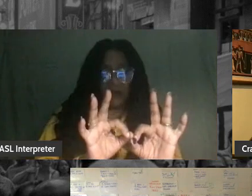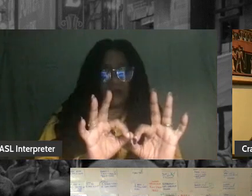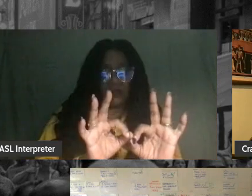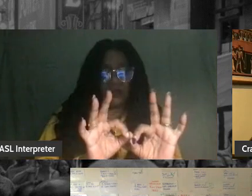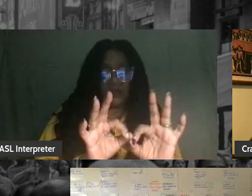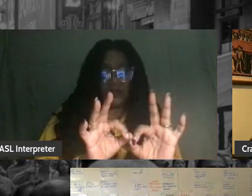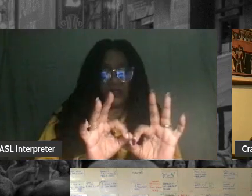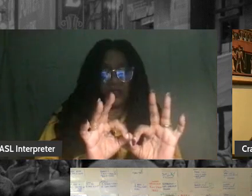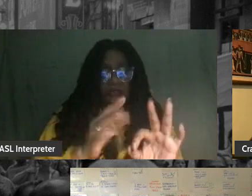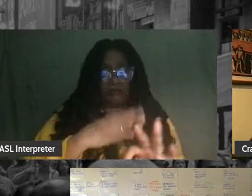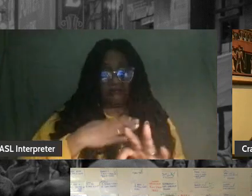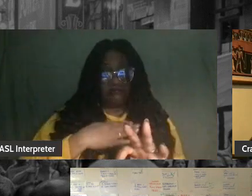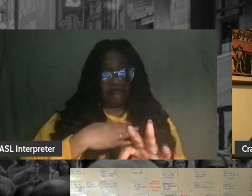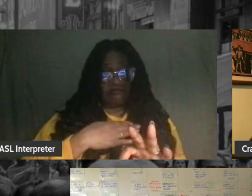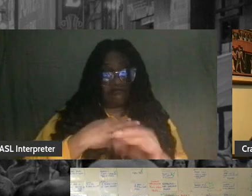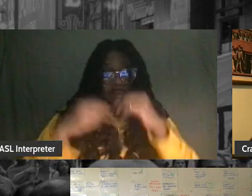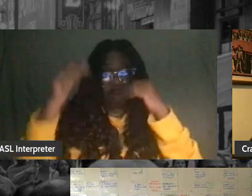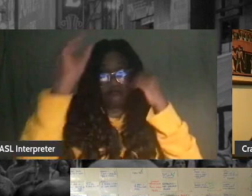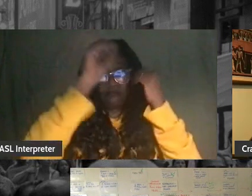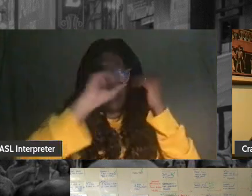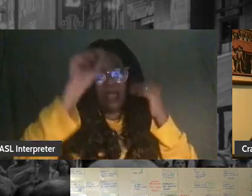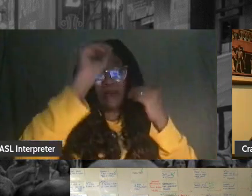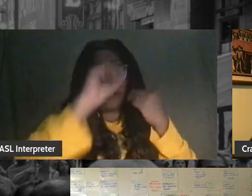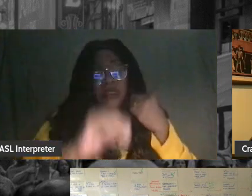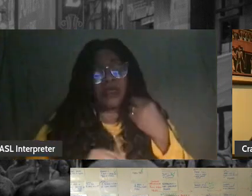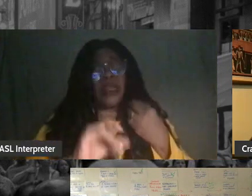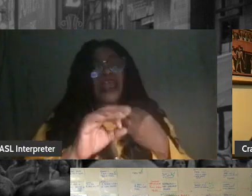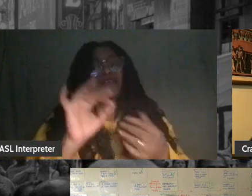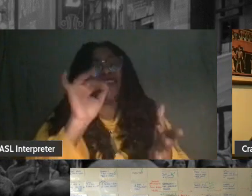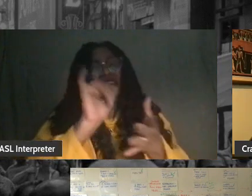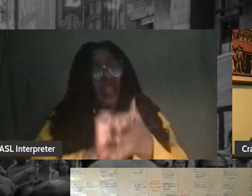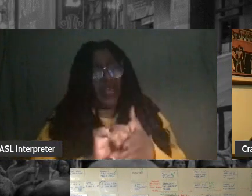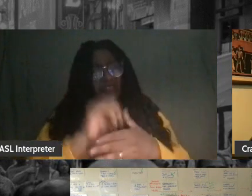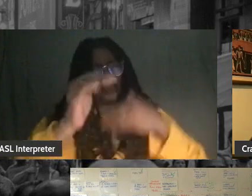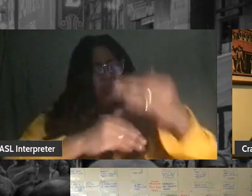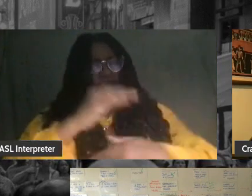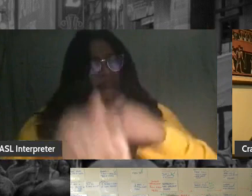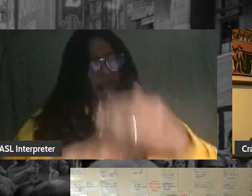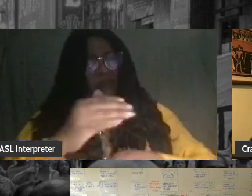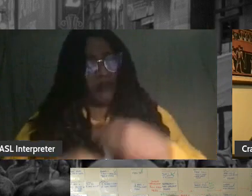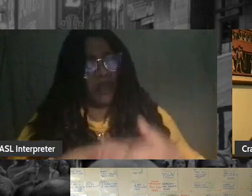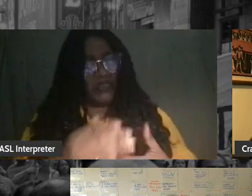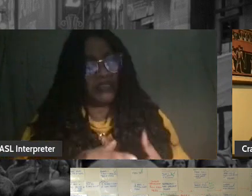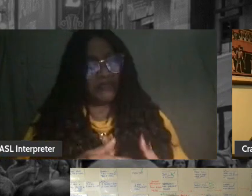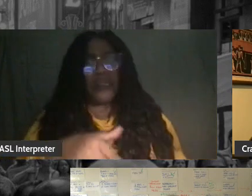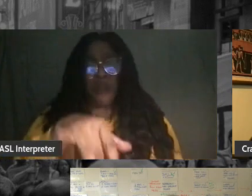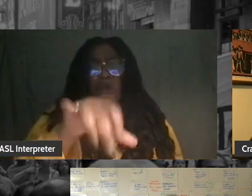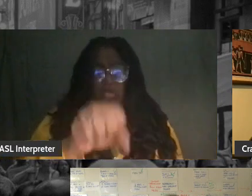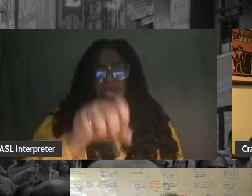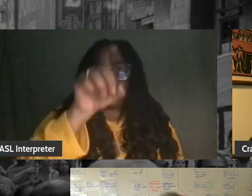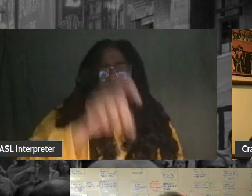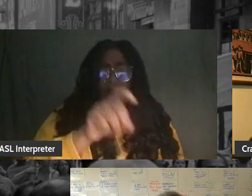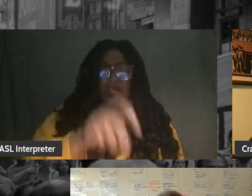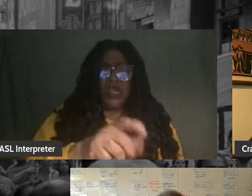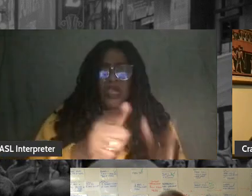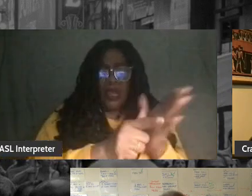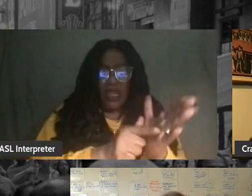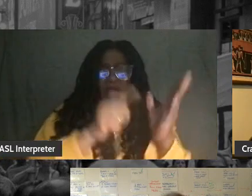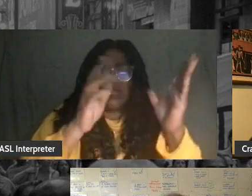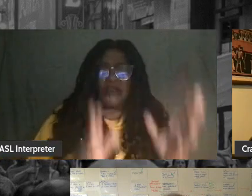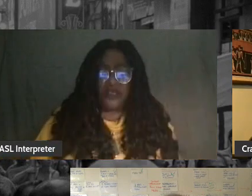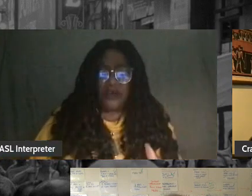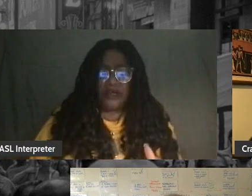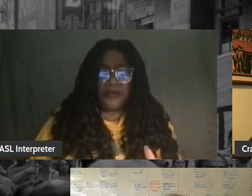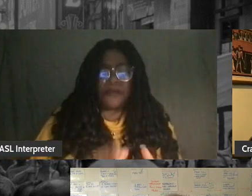in my opinion, I think if that's where you are in the process, you should get an attorney at that point. Now, if